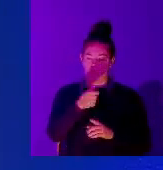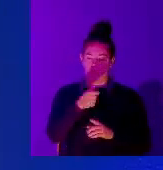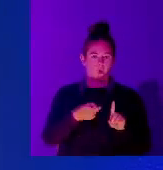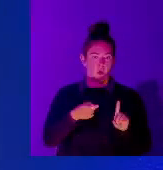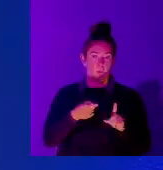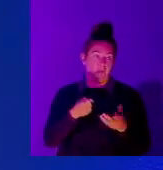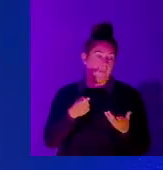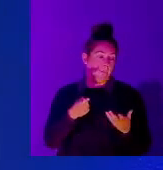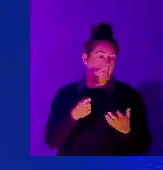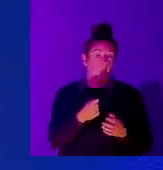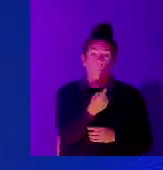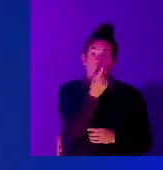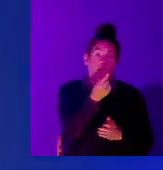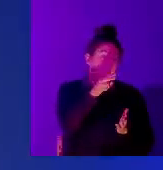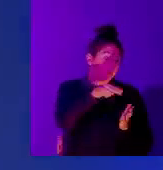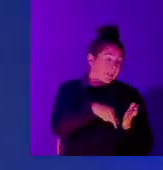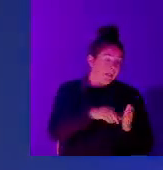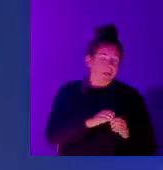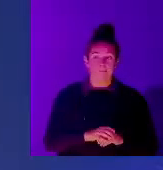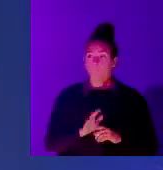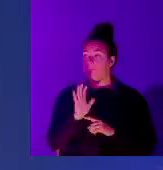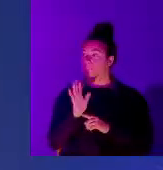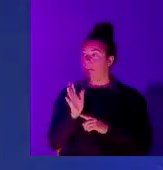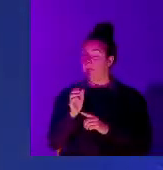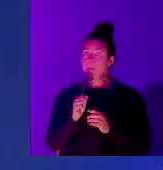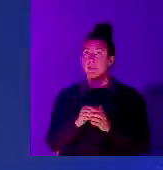devotion on any given day.